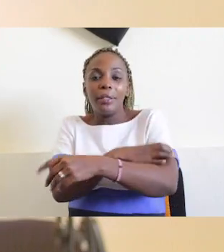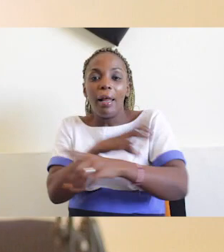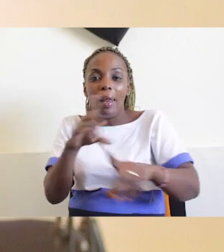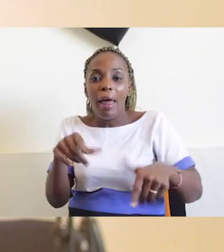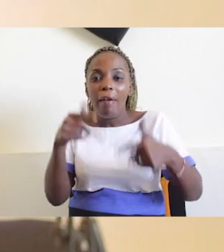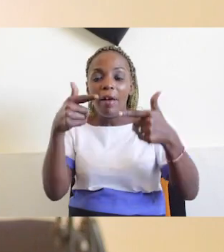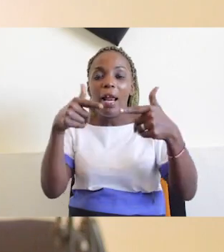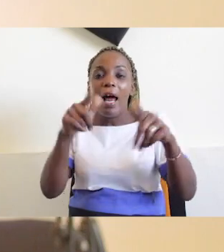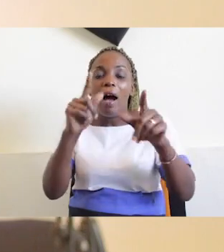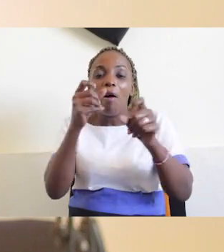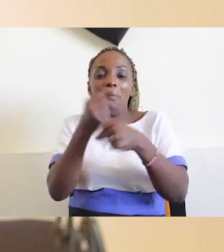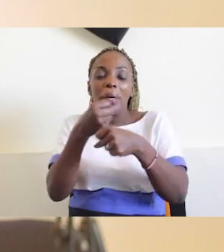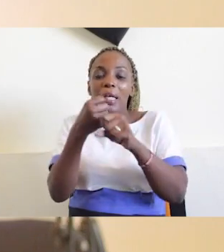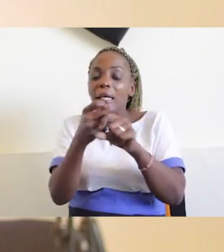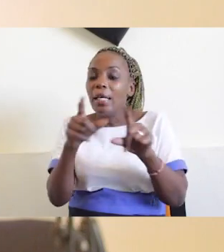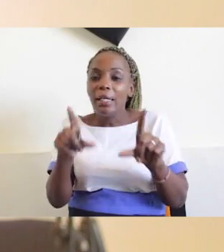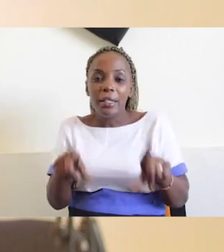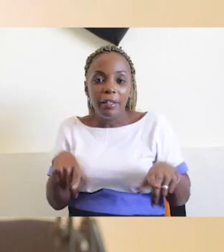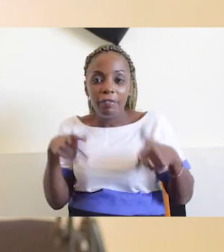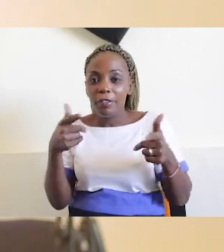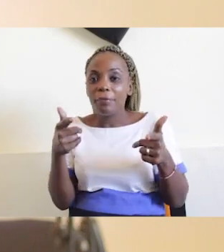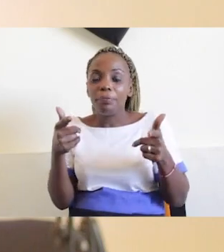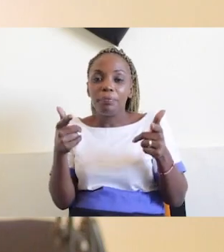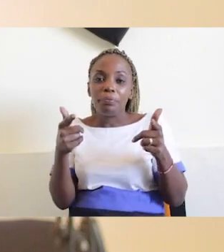to cause us to live,